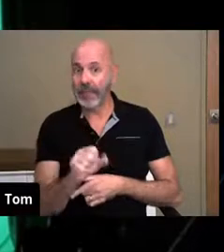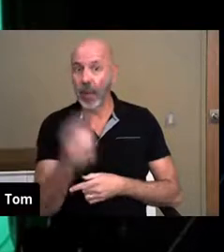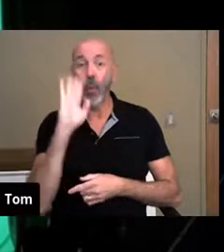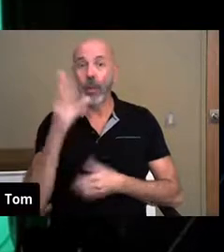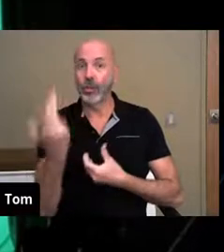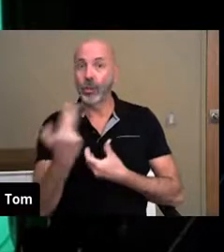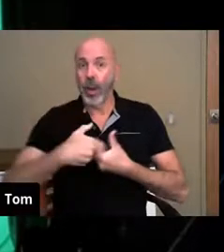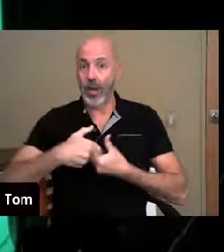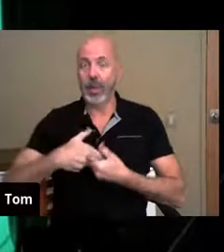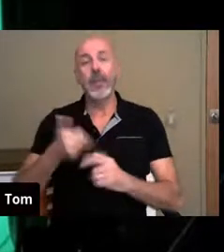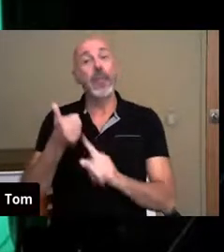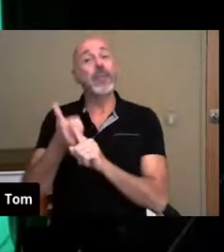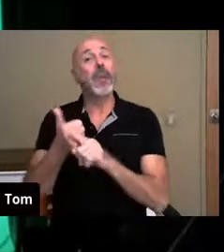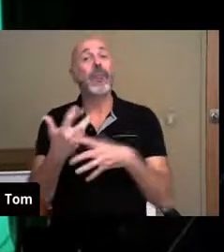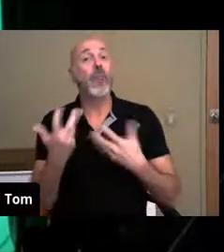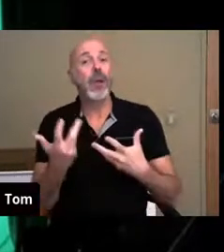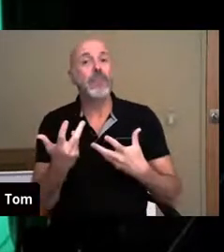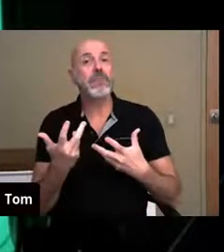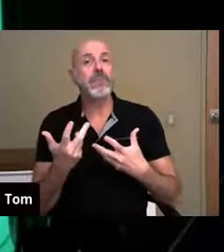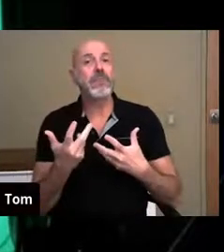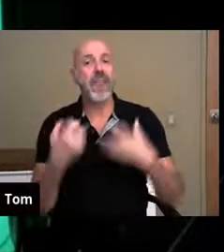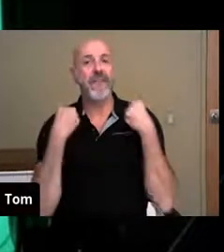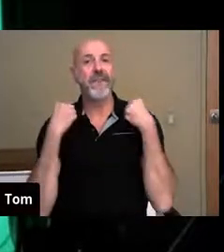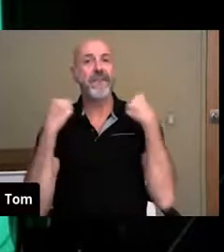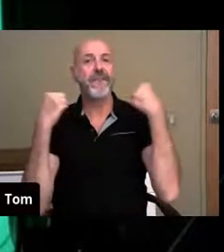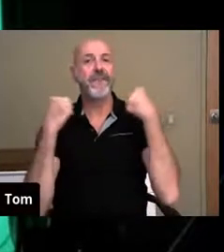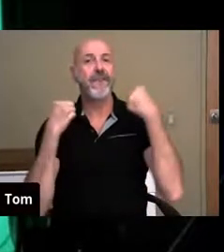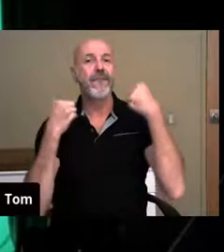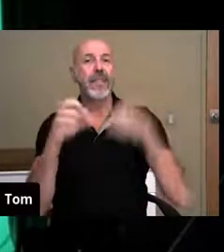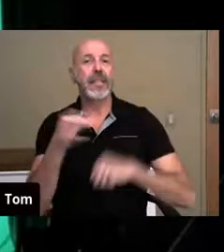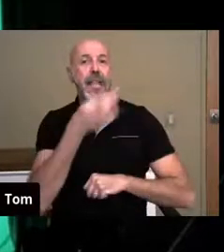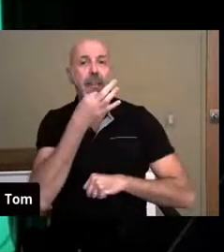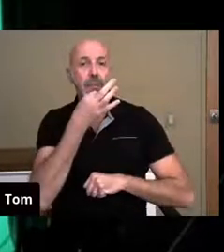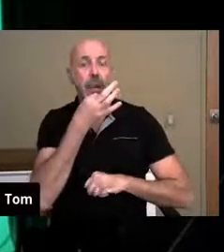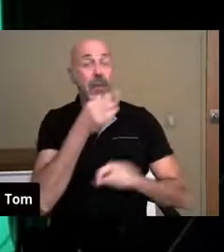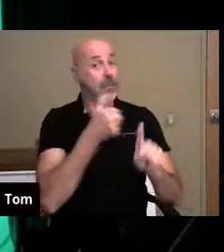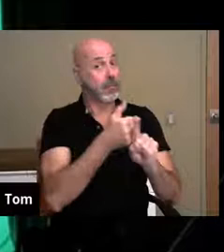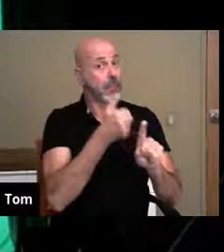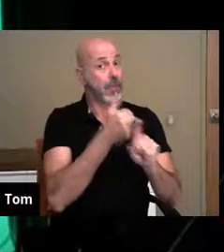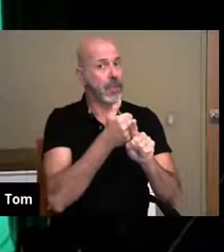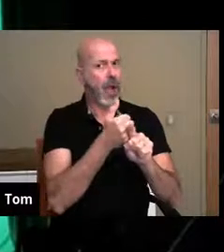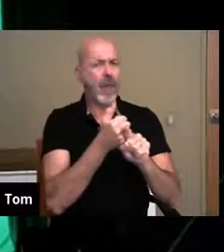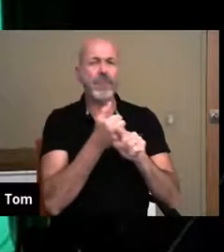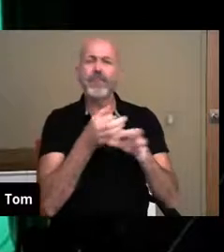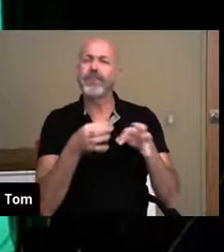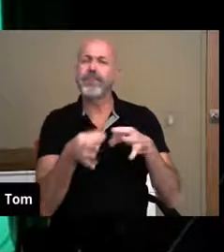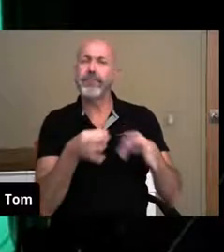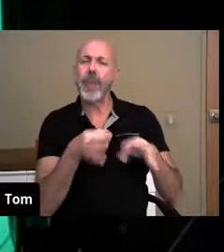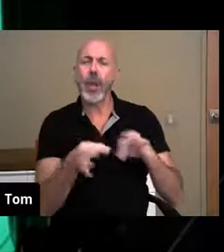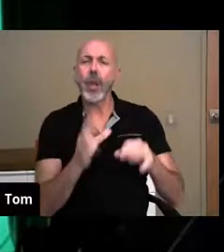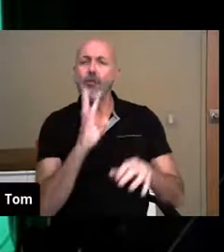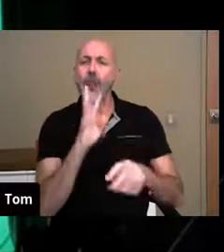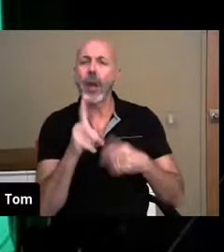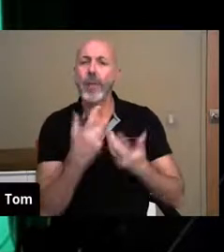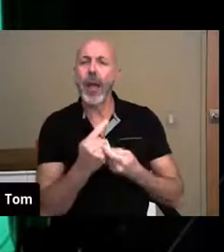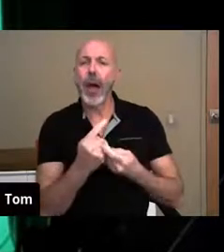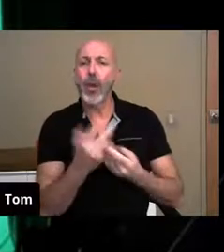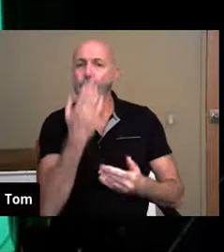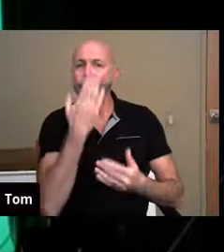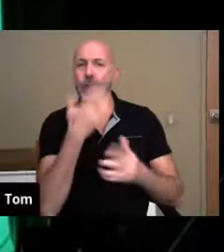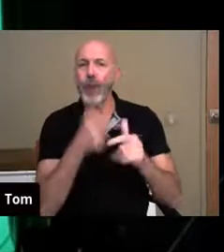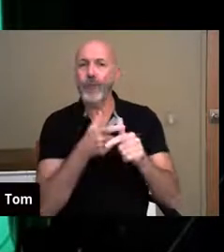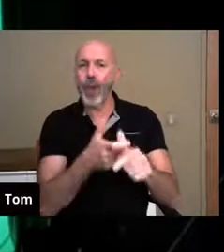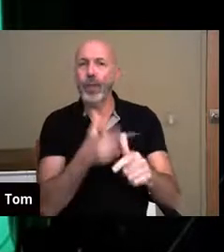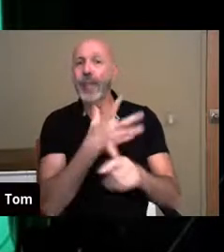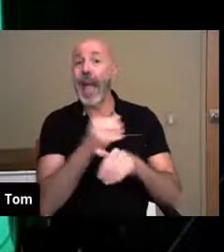expert, and he's going to be particularly talking about the front runners, Palm Springs Front Runners and